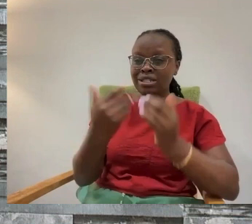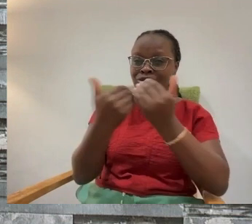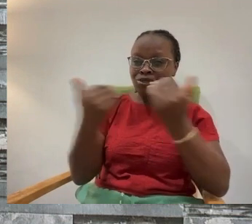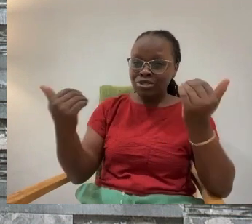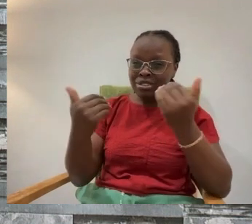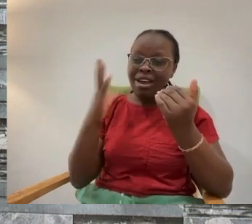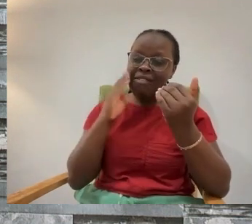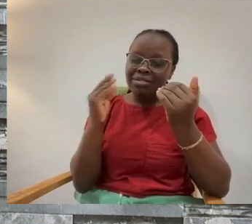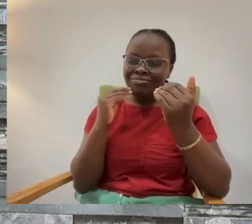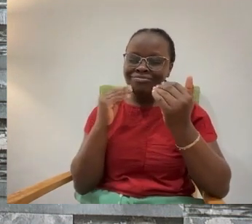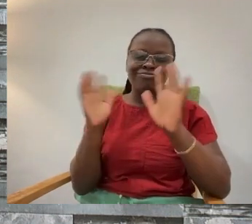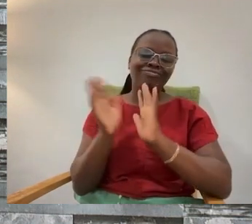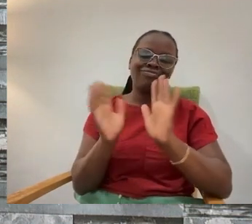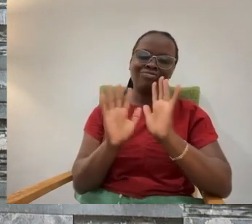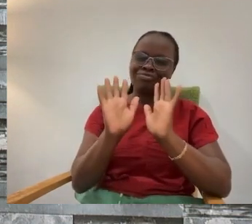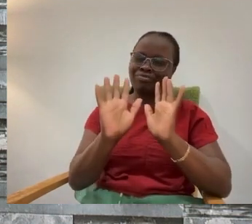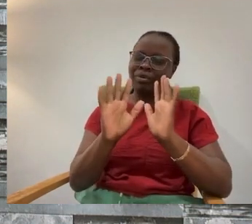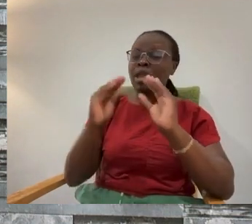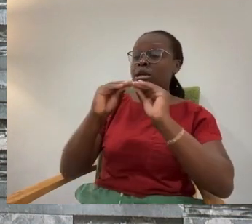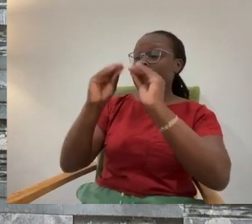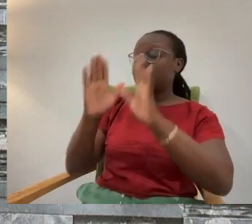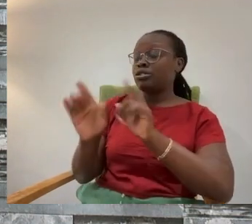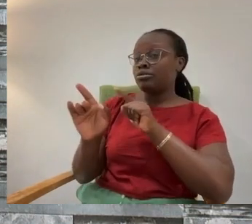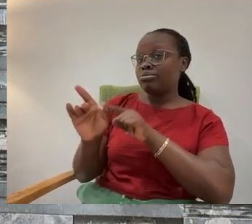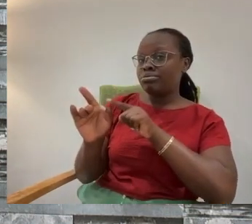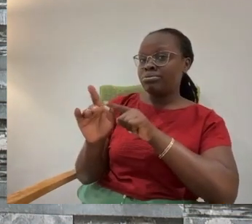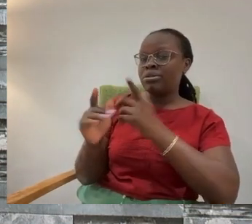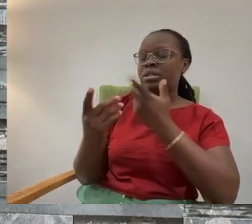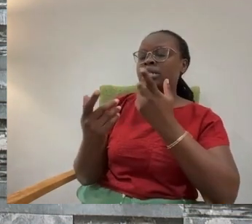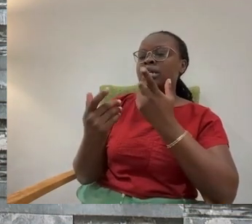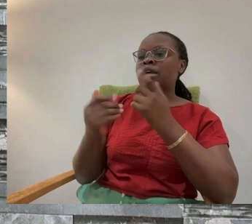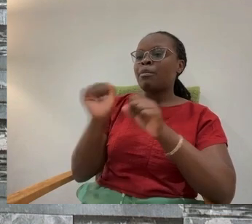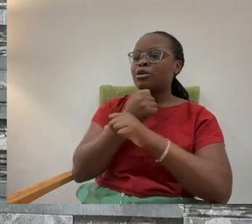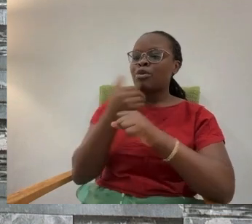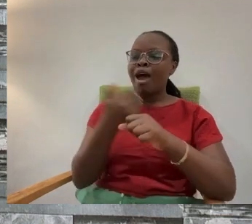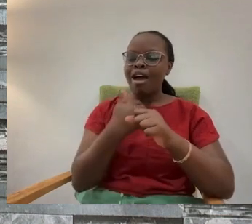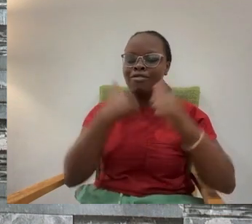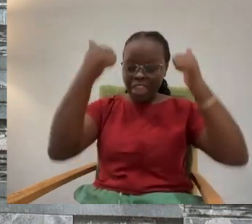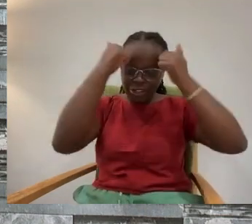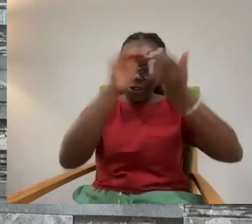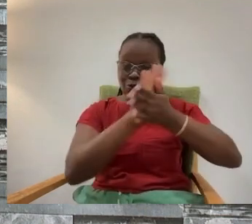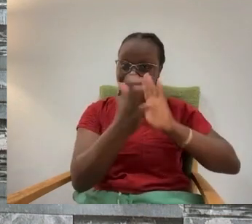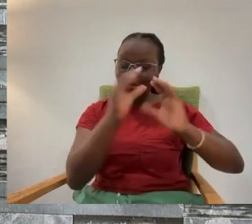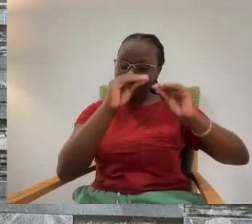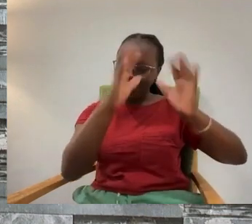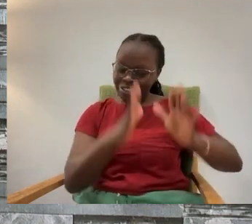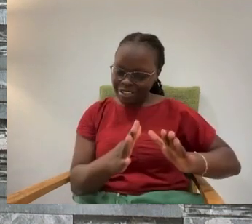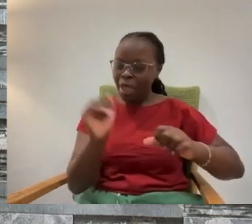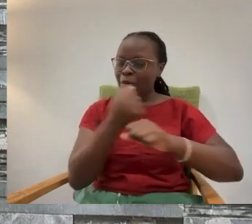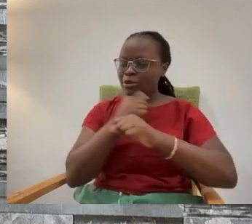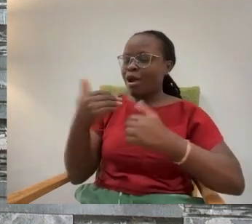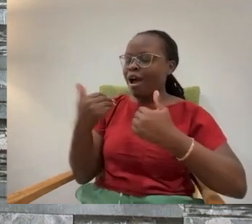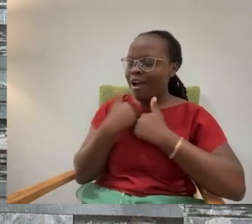a little bit about teachers. There's no education without our learners, and there's no education without our teachers, who are such a pivotal members